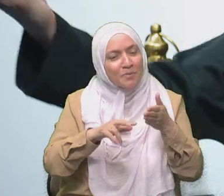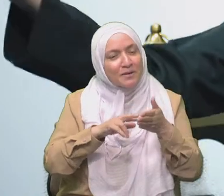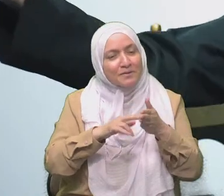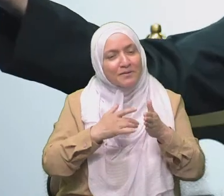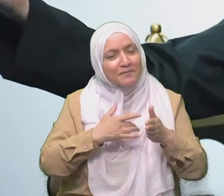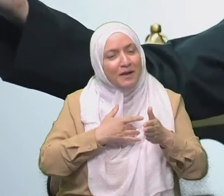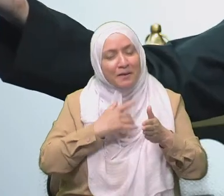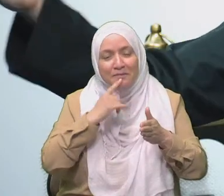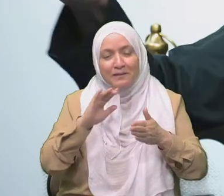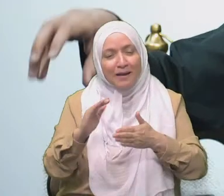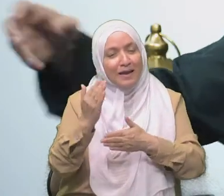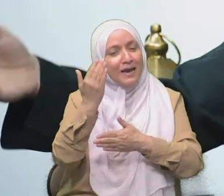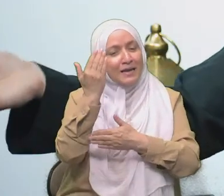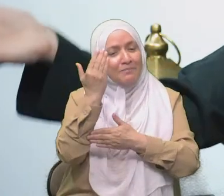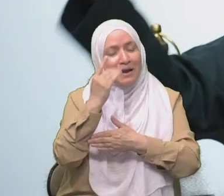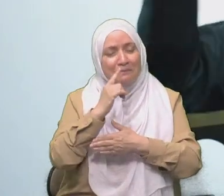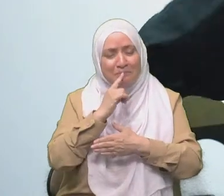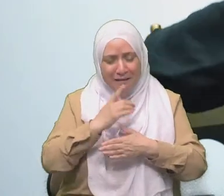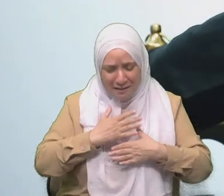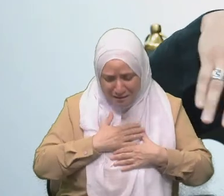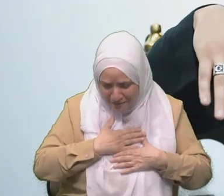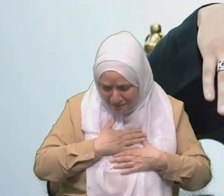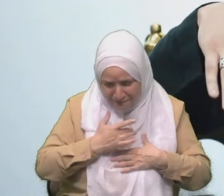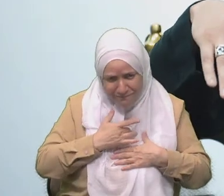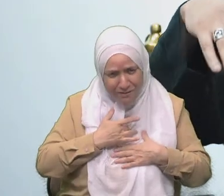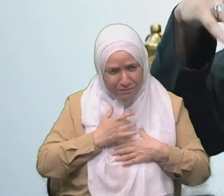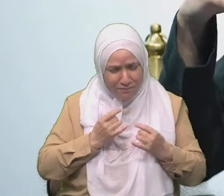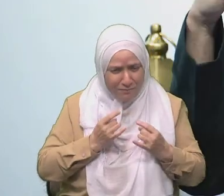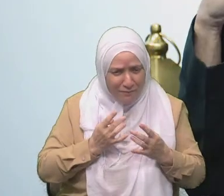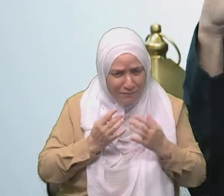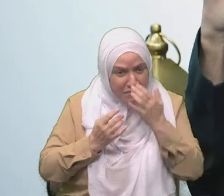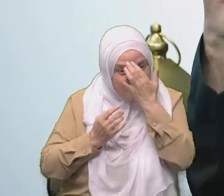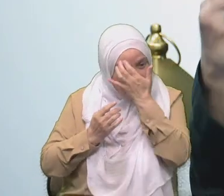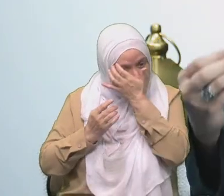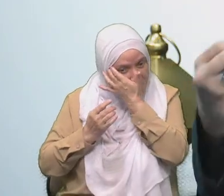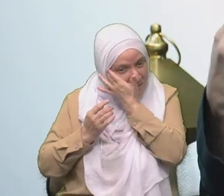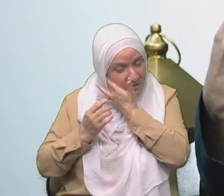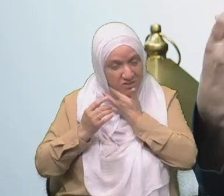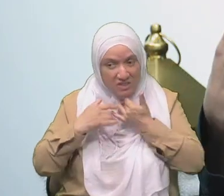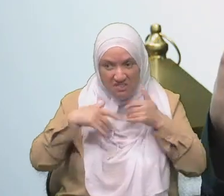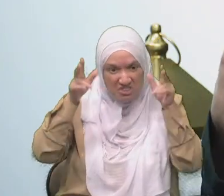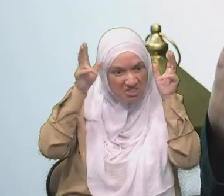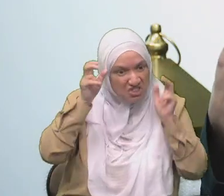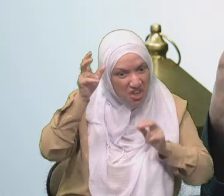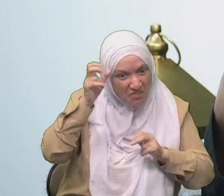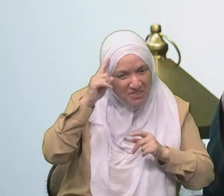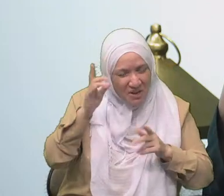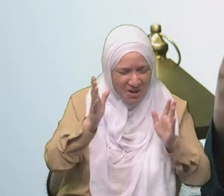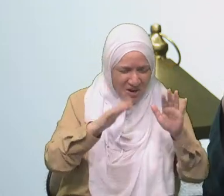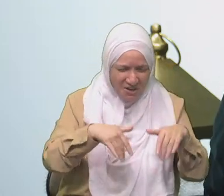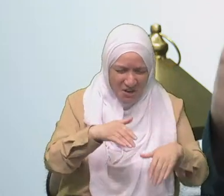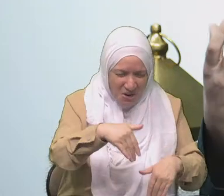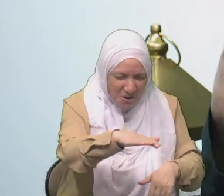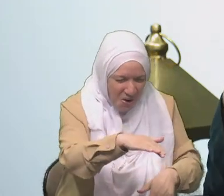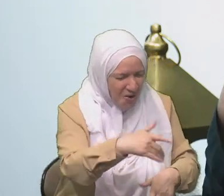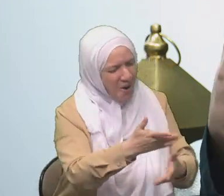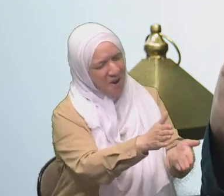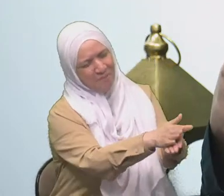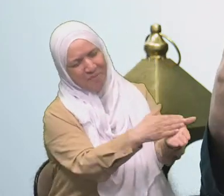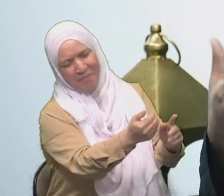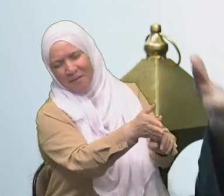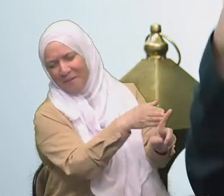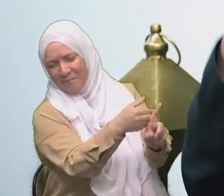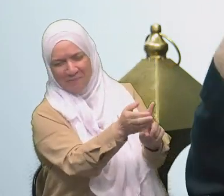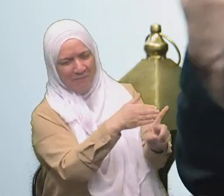just like he told him, eat from the tree, he's also telling him, don't bother repenting, right? When Adam is looking back to Allah and like looking for the